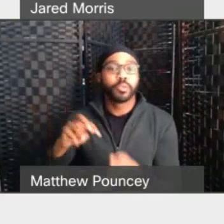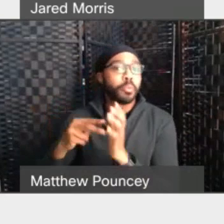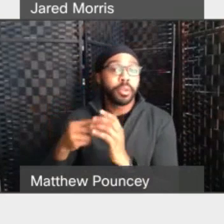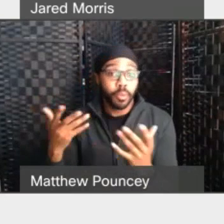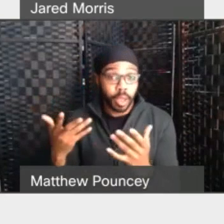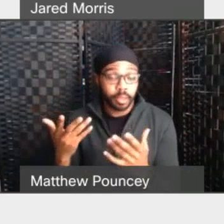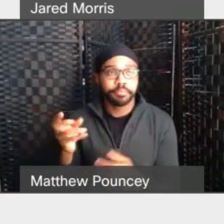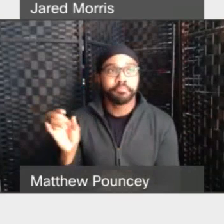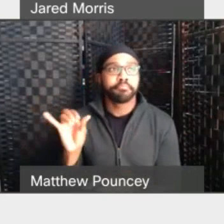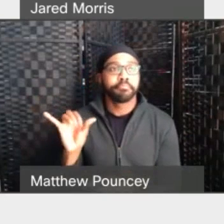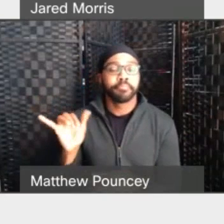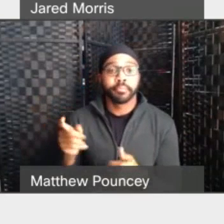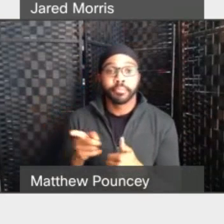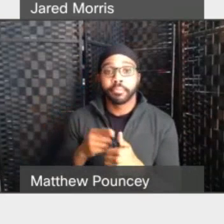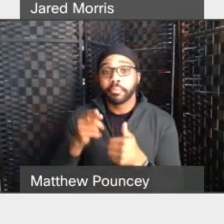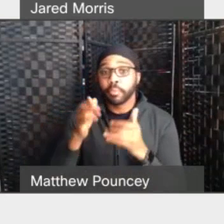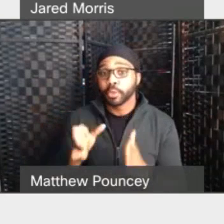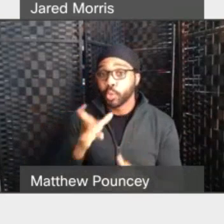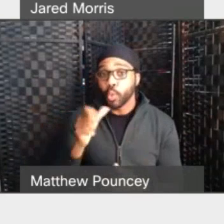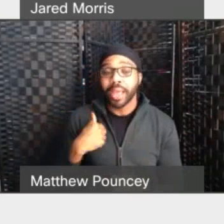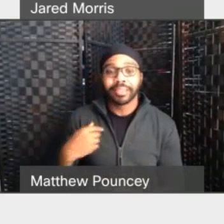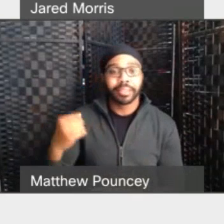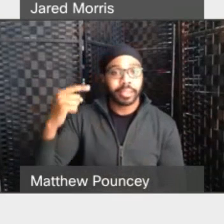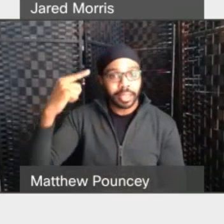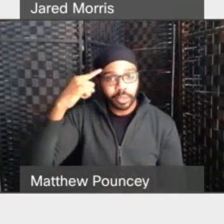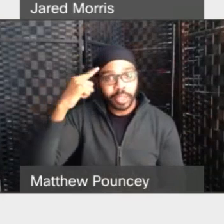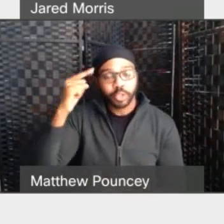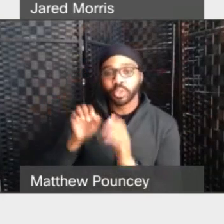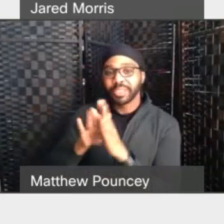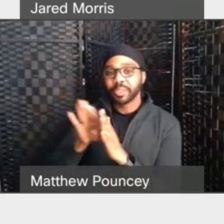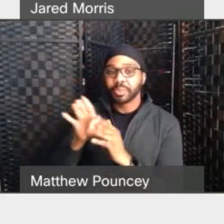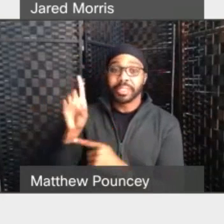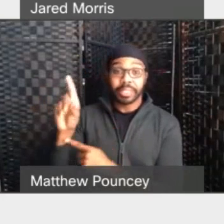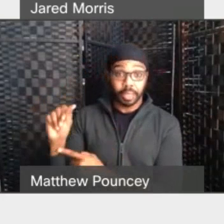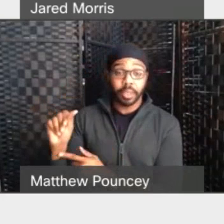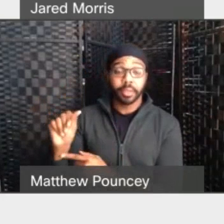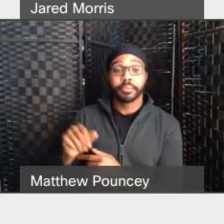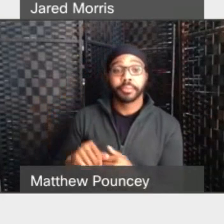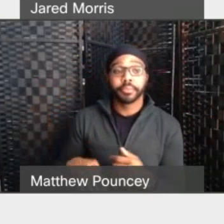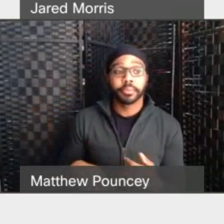include people with intellectual or developmental disabilities.